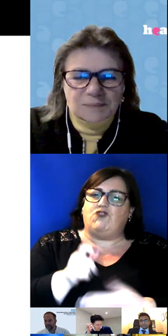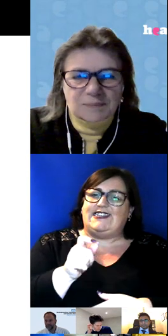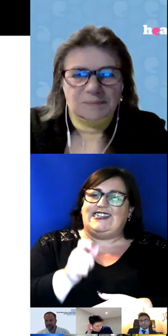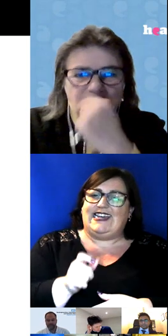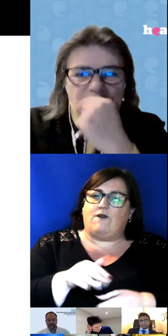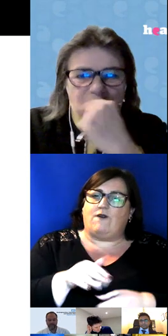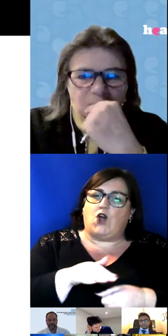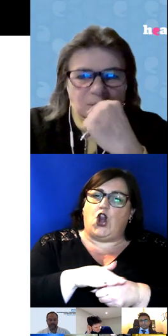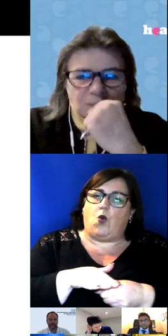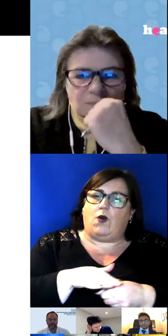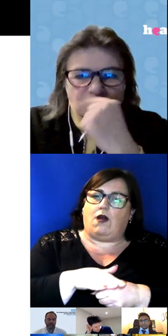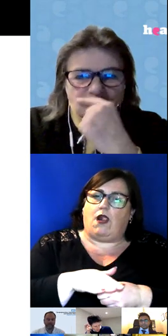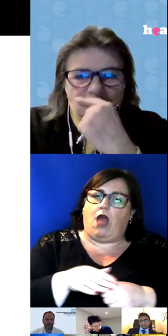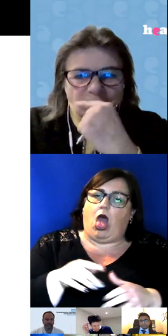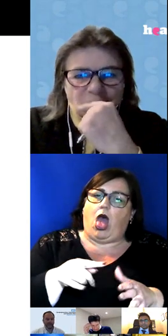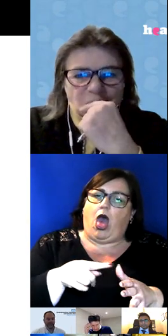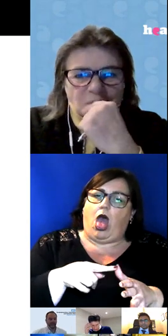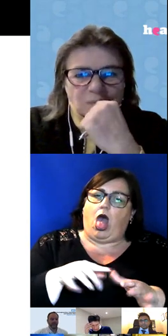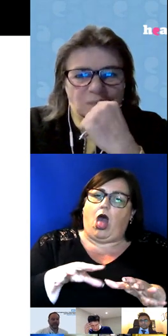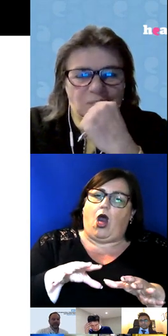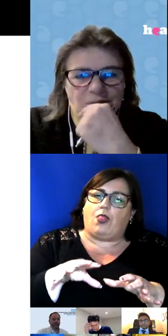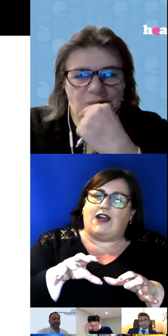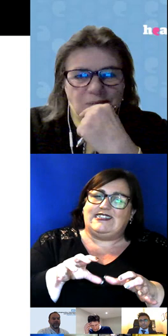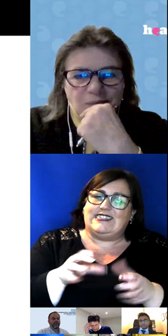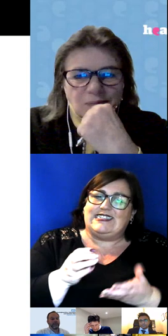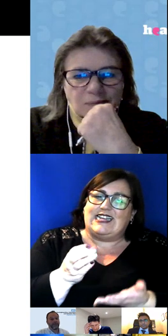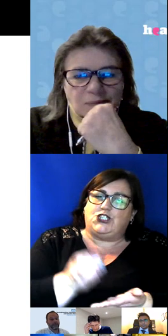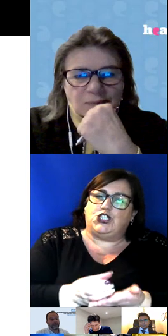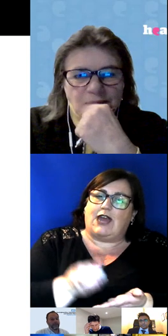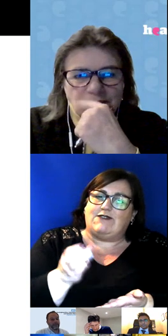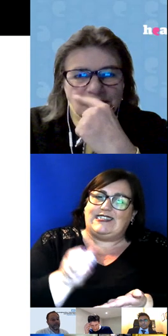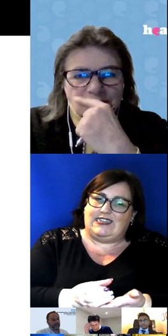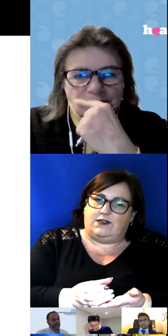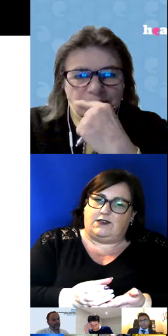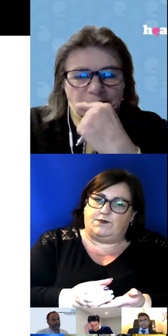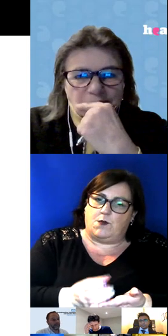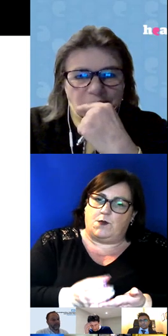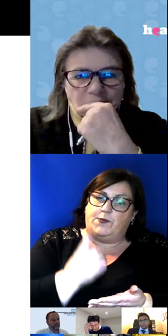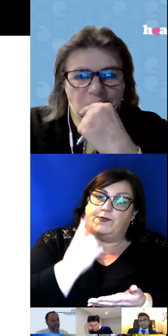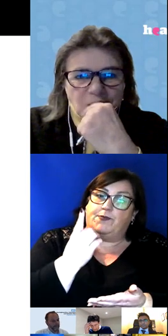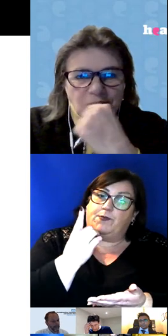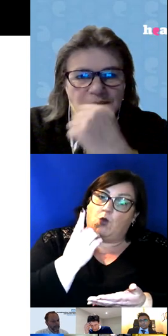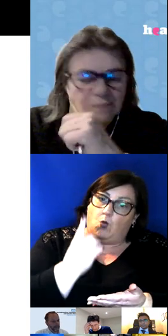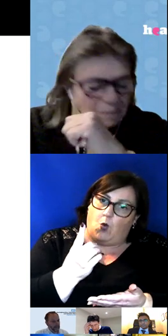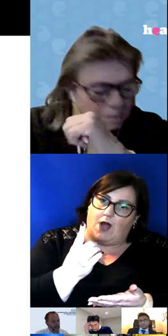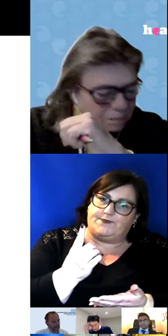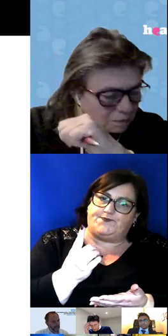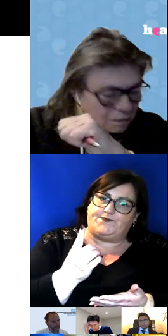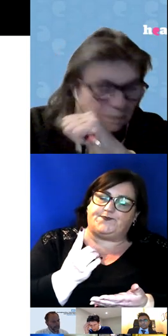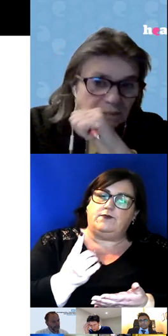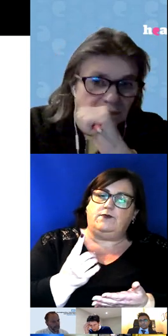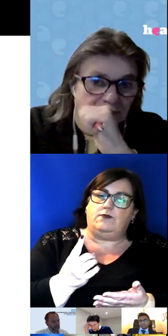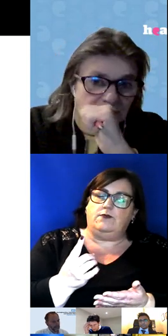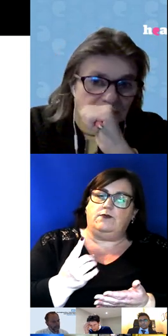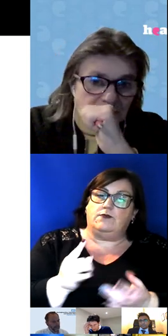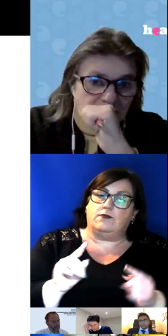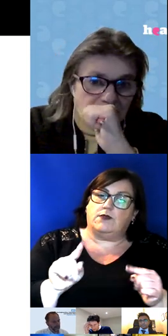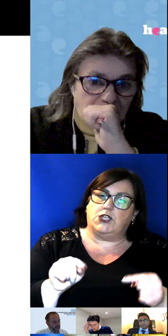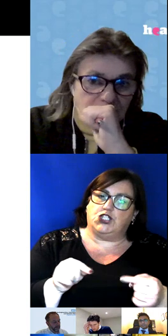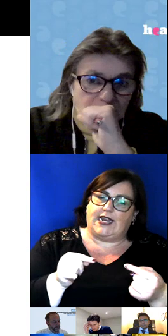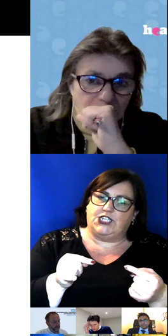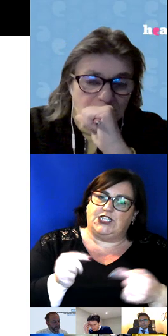across access to healthcare, particularly preventive healthcare or maintenance of healthcare, obviously particularly